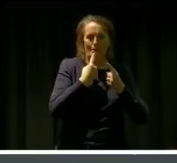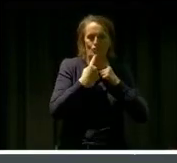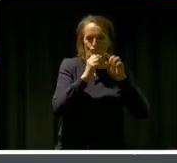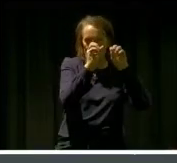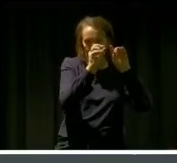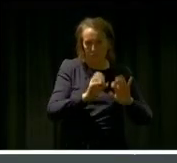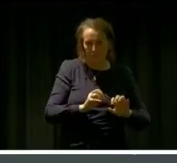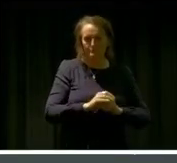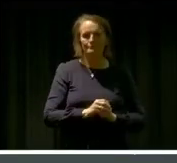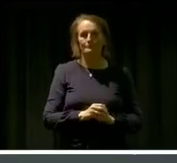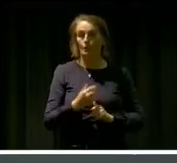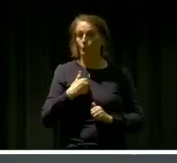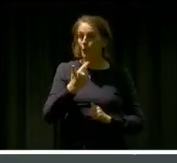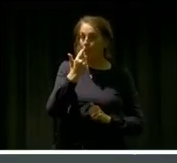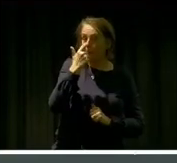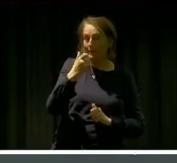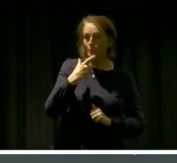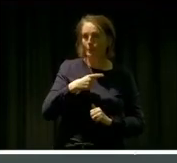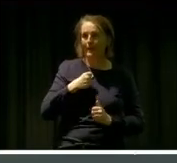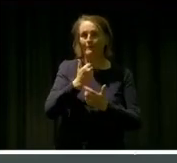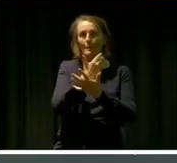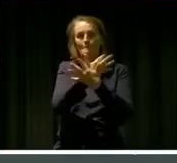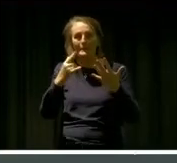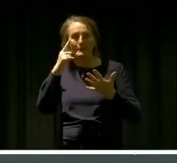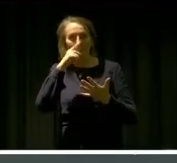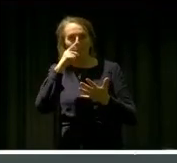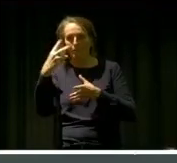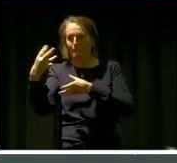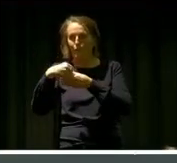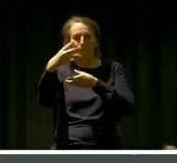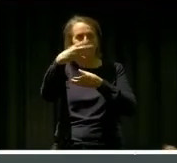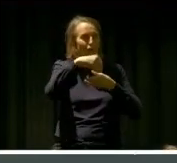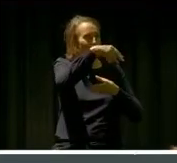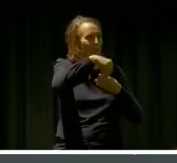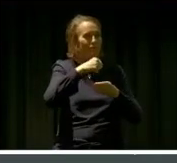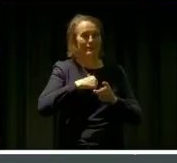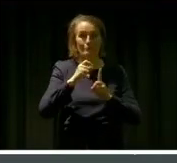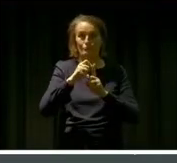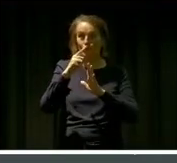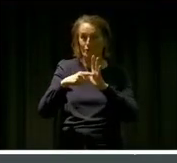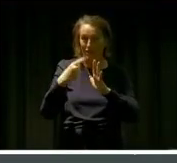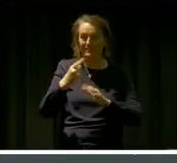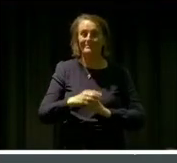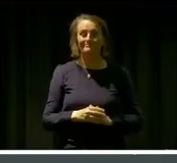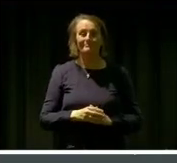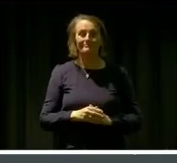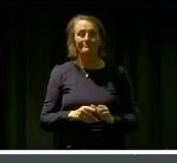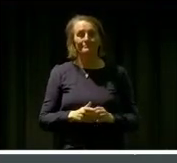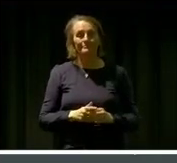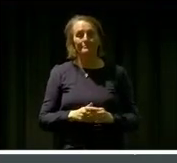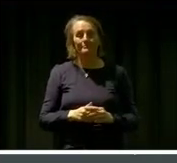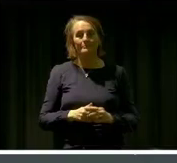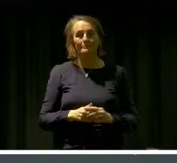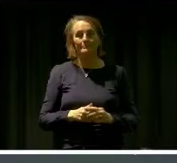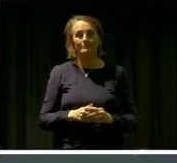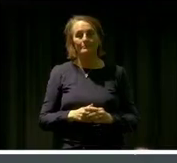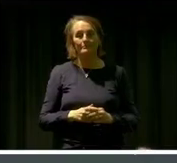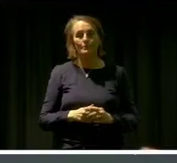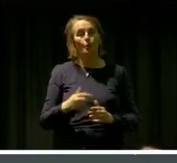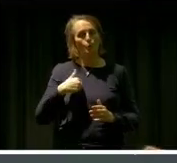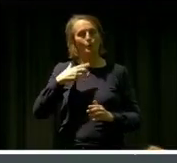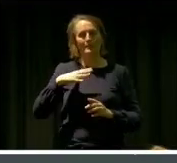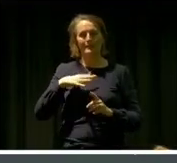lucky to have many contributors from Mind Gardens for our project. And almost 10 years later, there is an urgent need to update